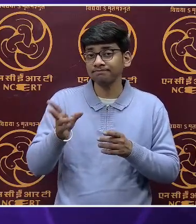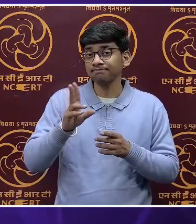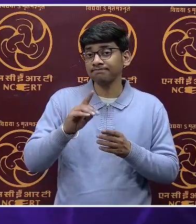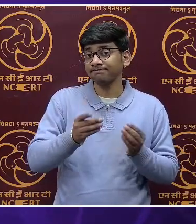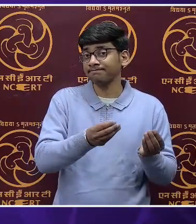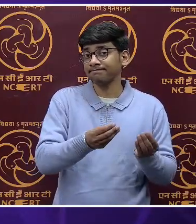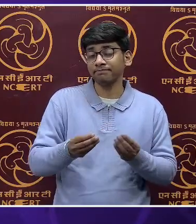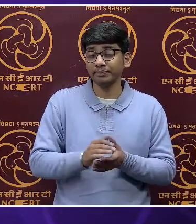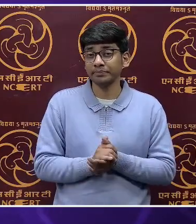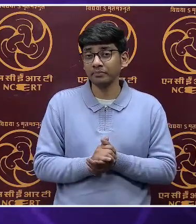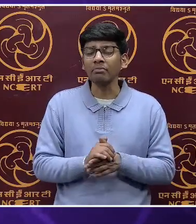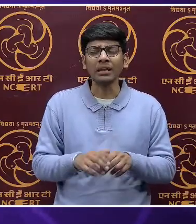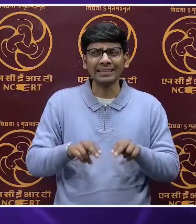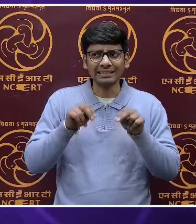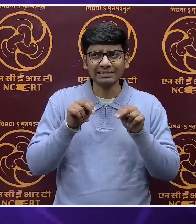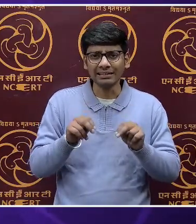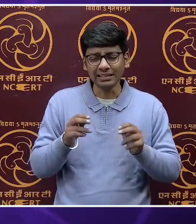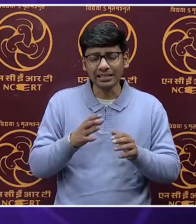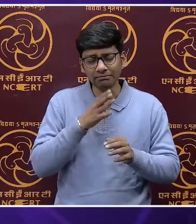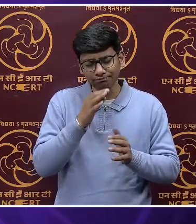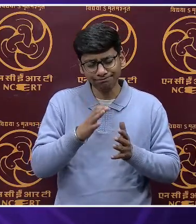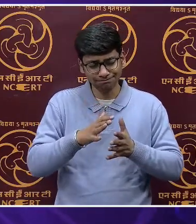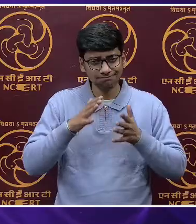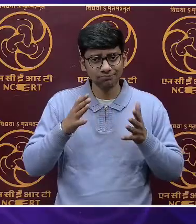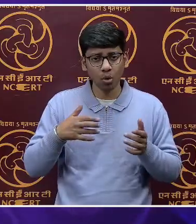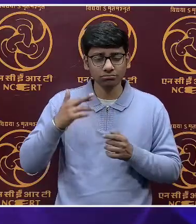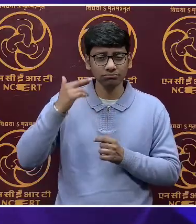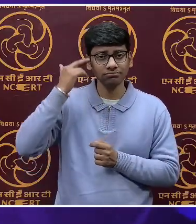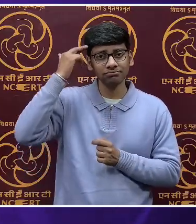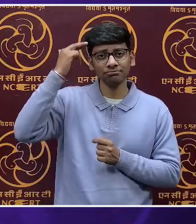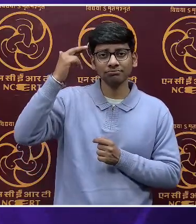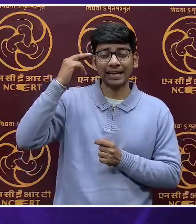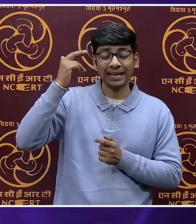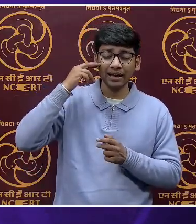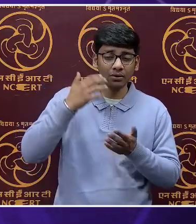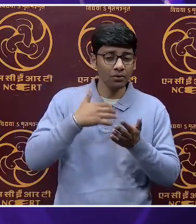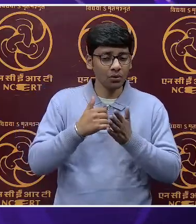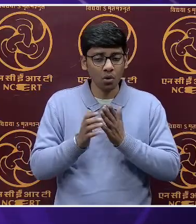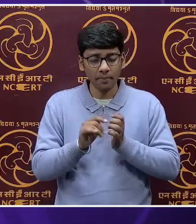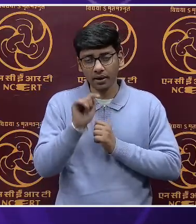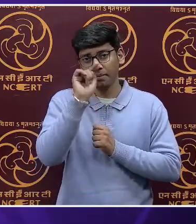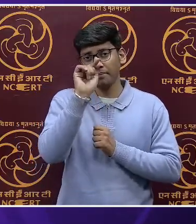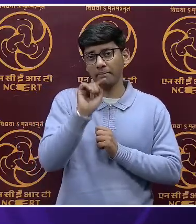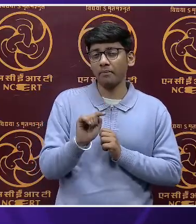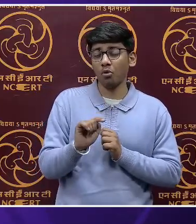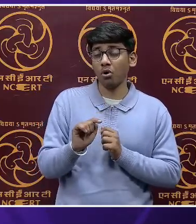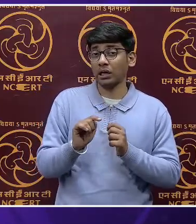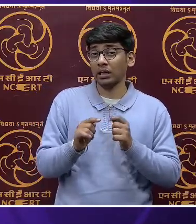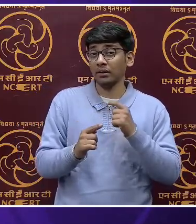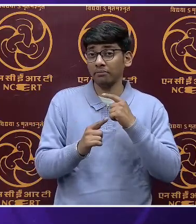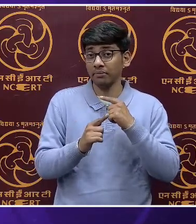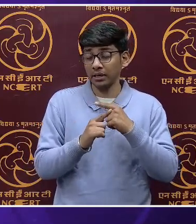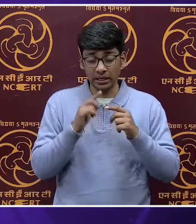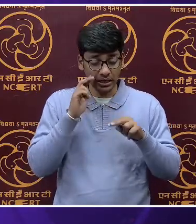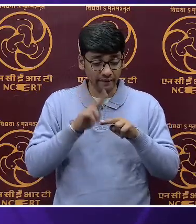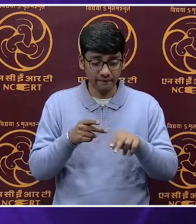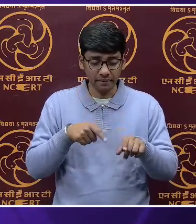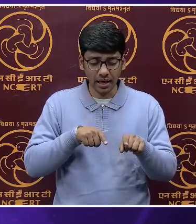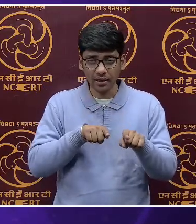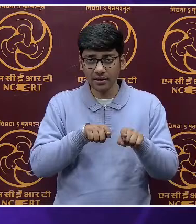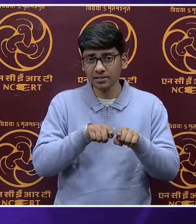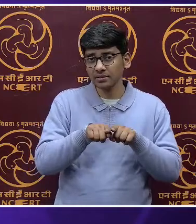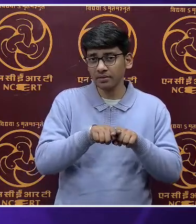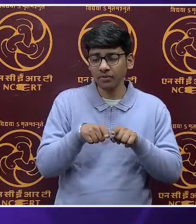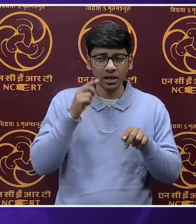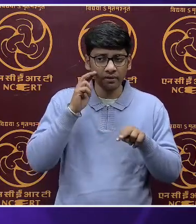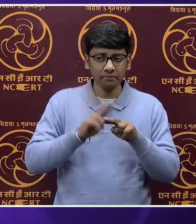those much needed interventions, of course, because you know, in any given point in time, suppose if I'm anchoring and if I lose